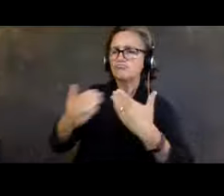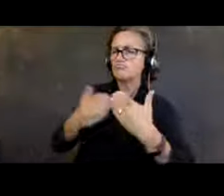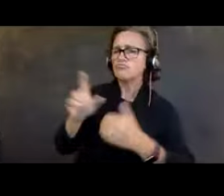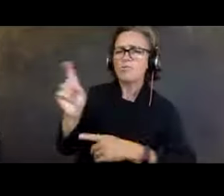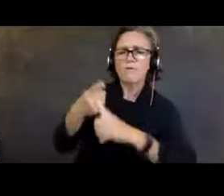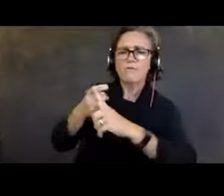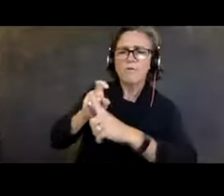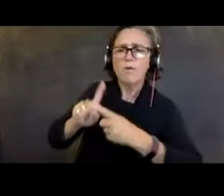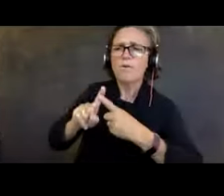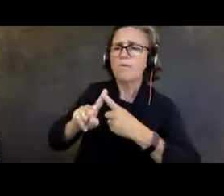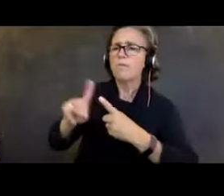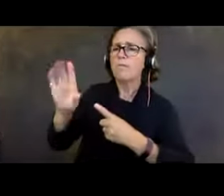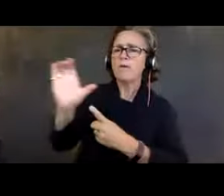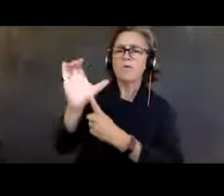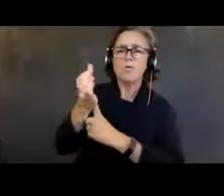groups.